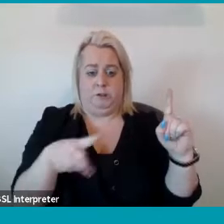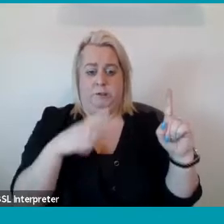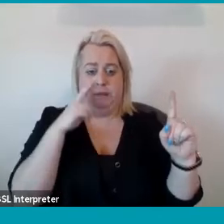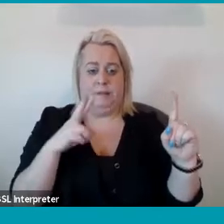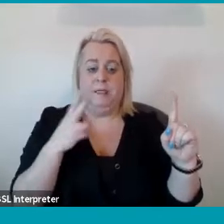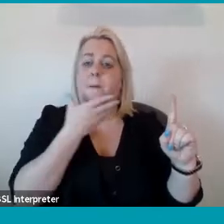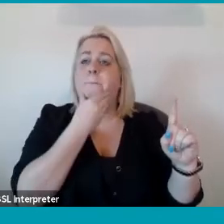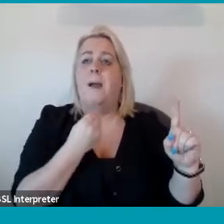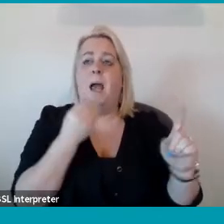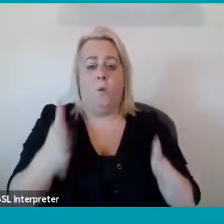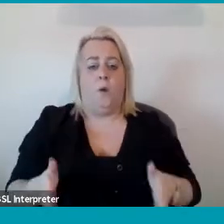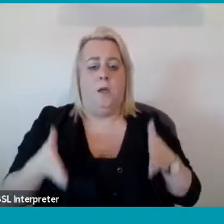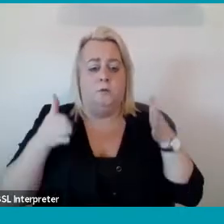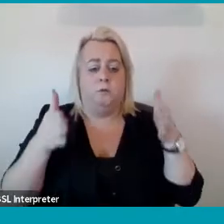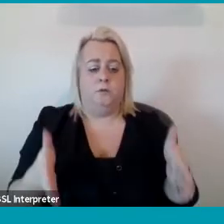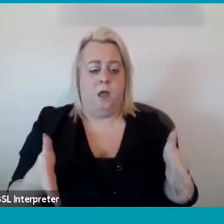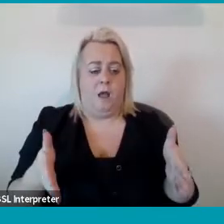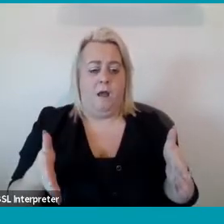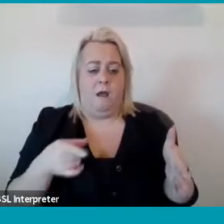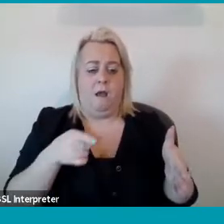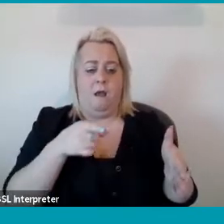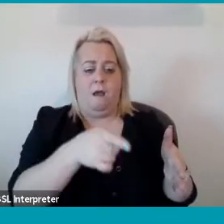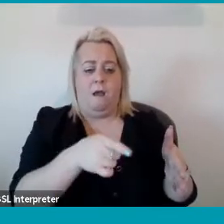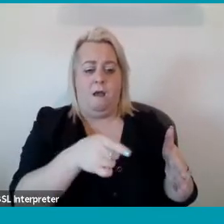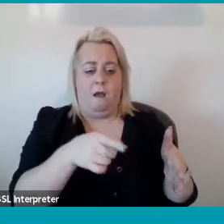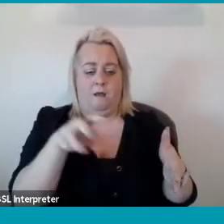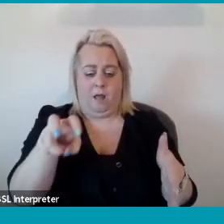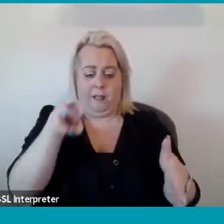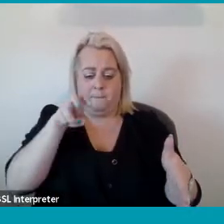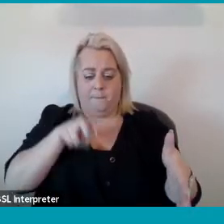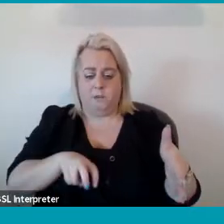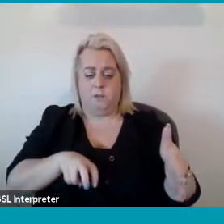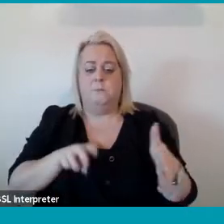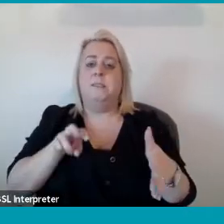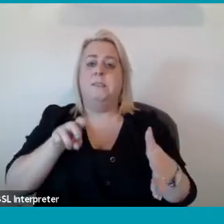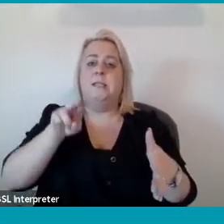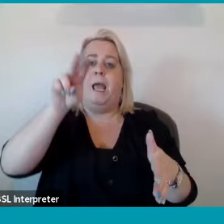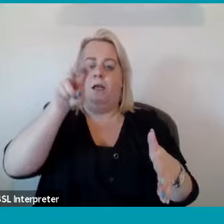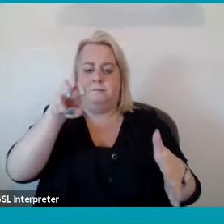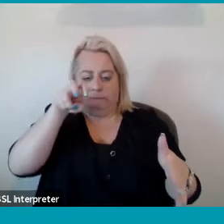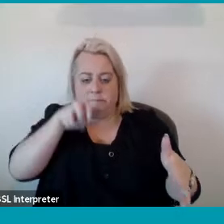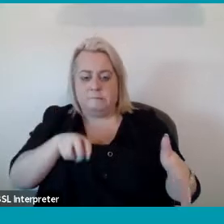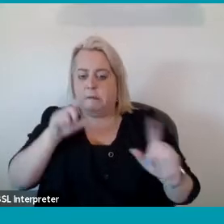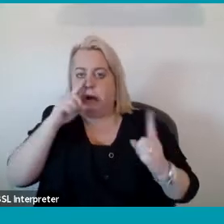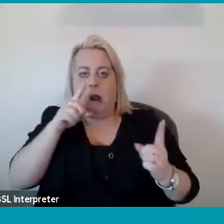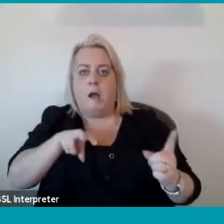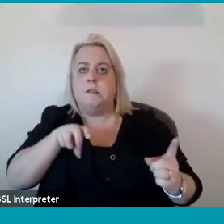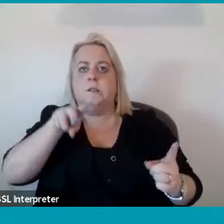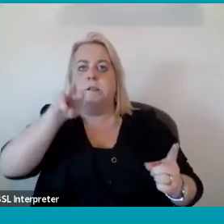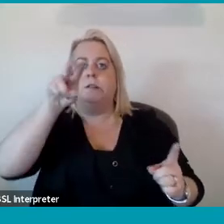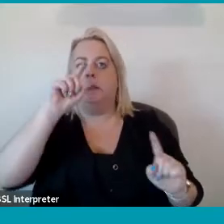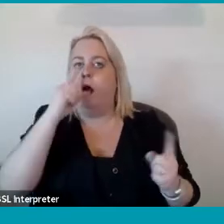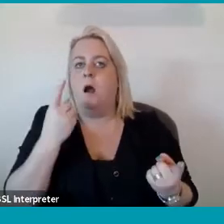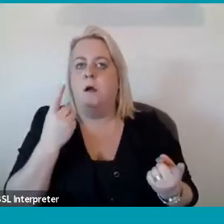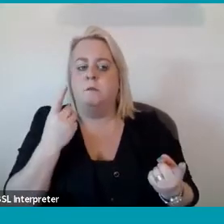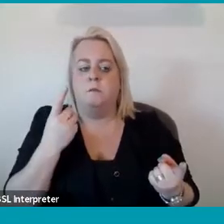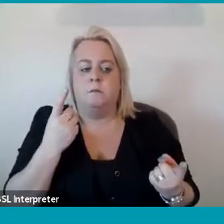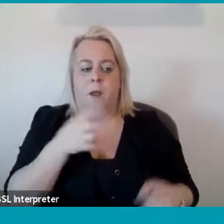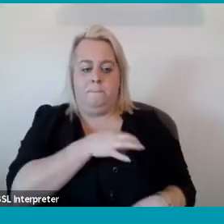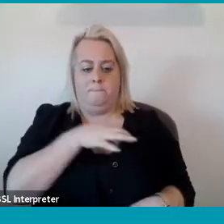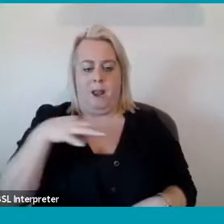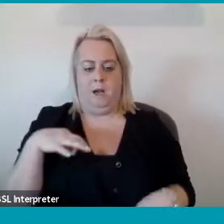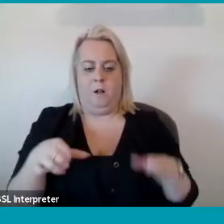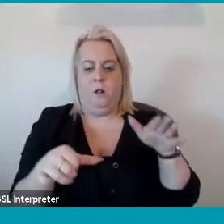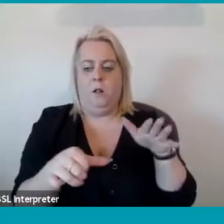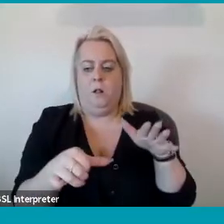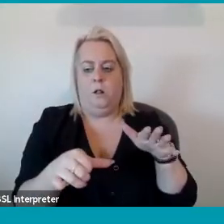the bottom of a flight of stairs he's clearly not going to be able to get up, the medical model would say he's the